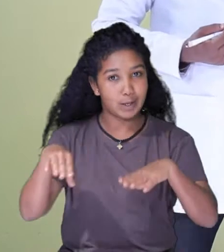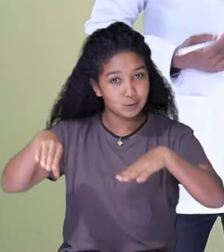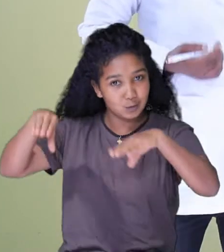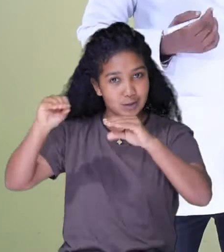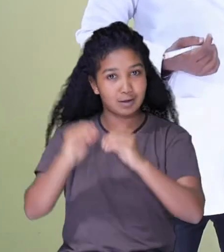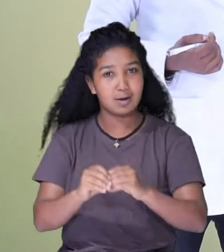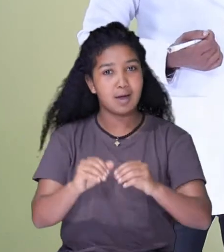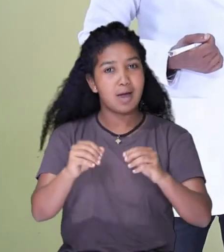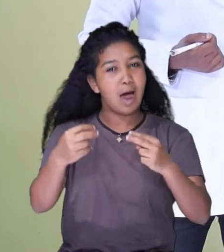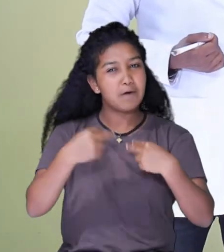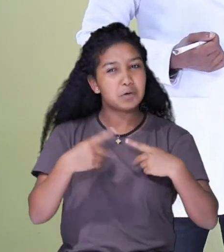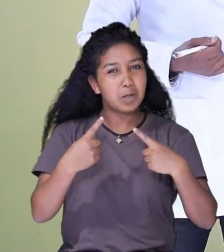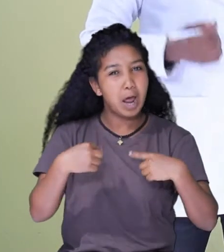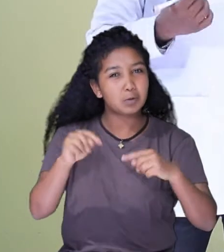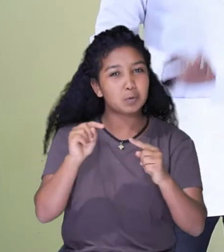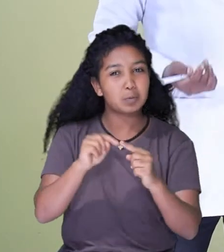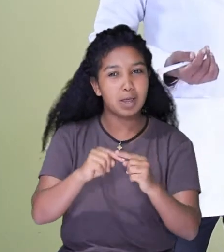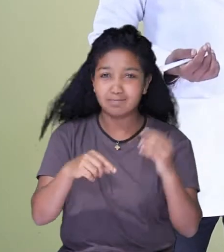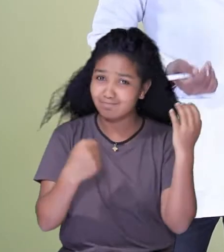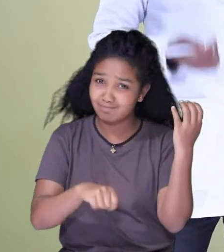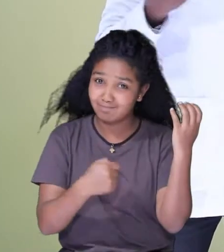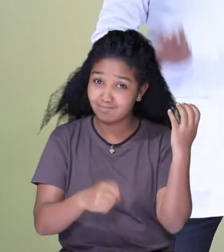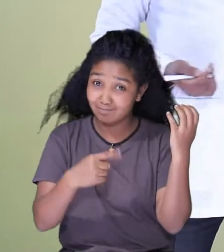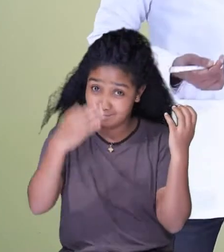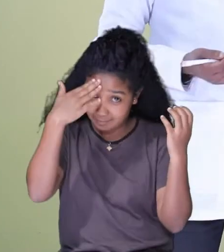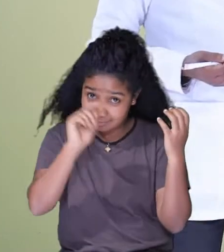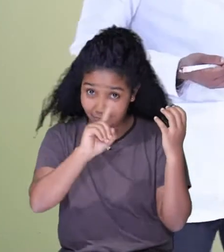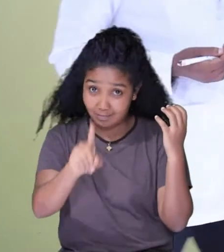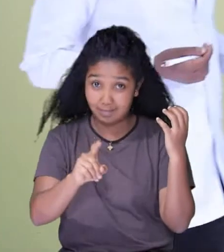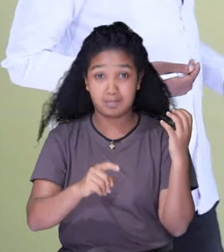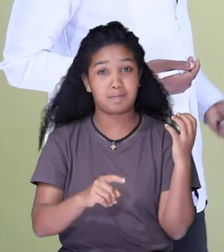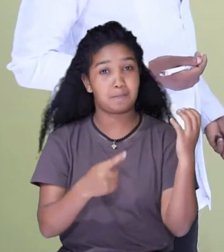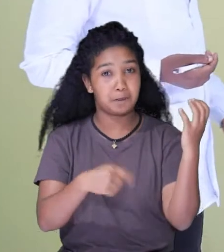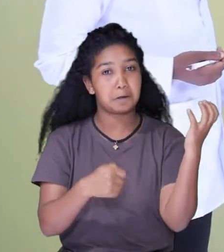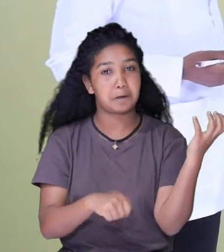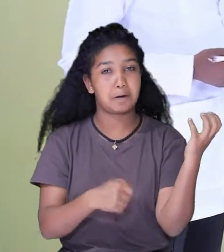students, have you tried to play guitar or crowd?